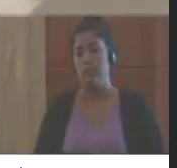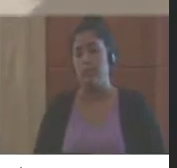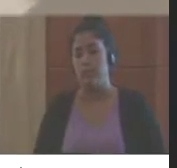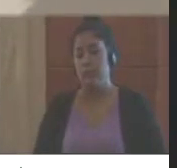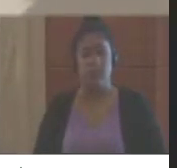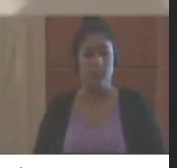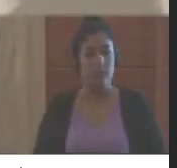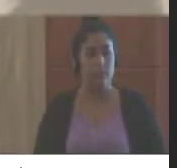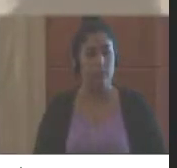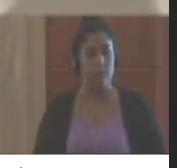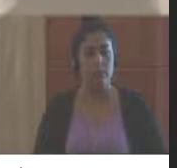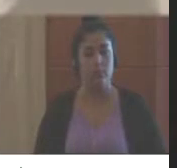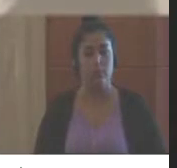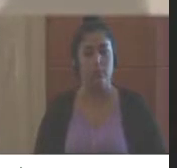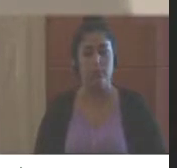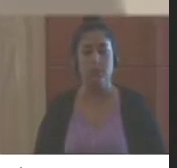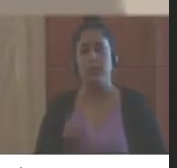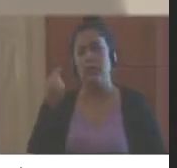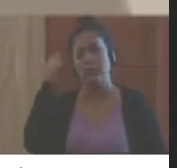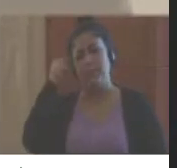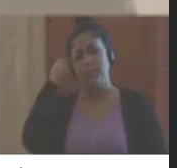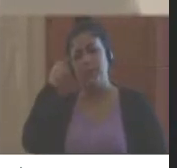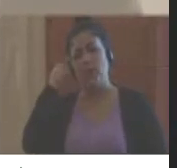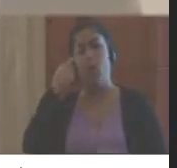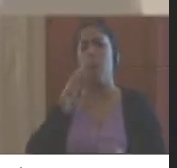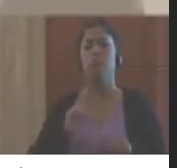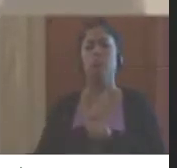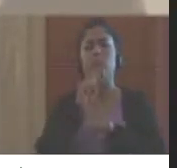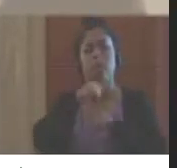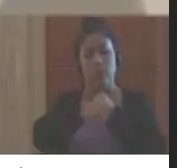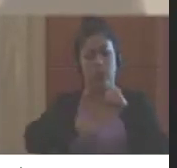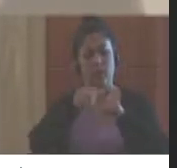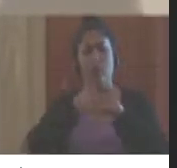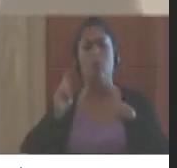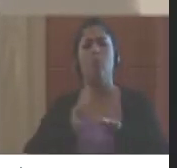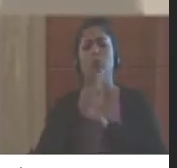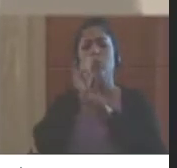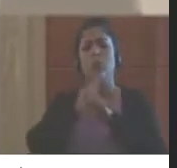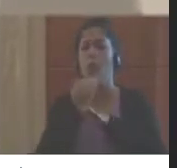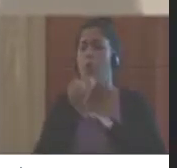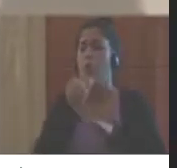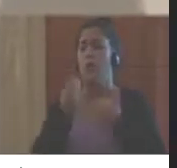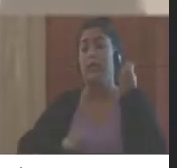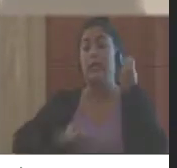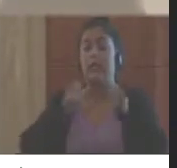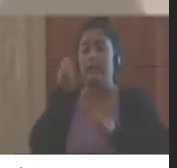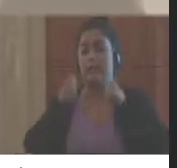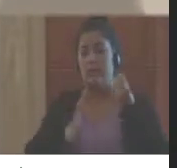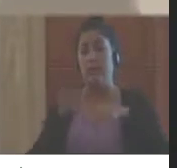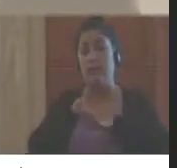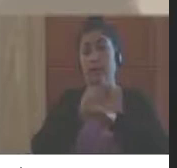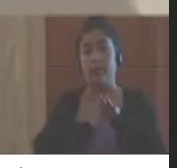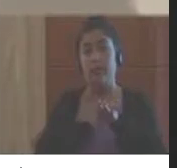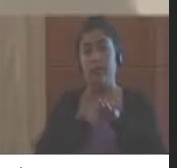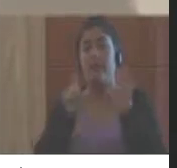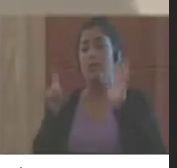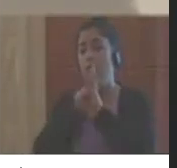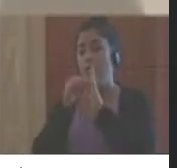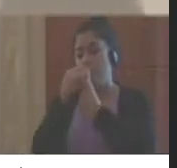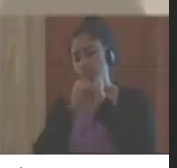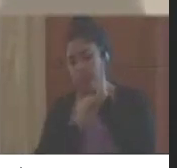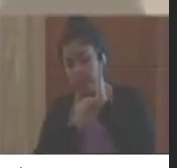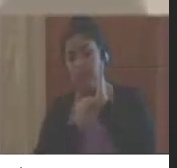the government has already laid the legislation that will seek to